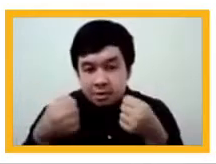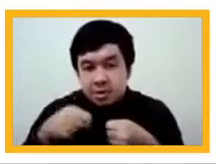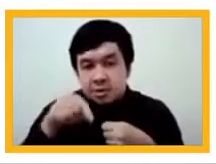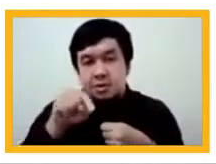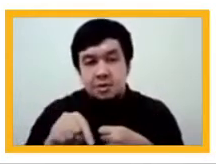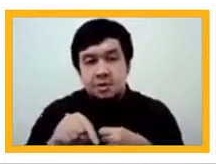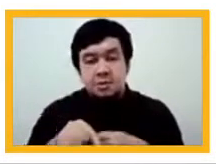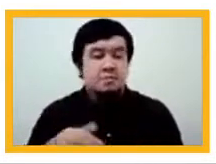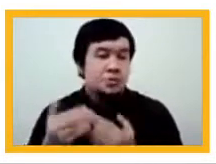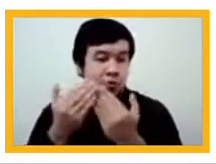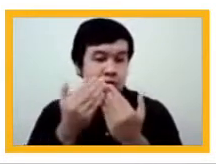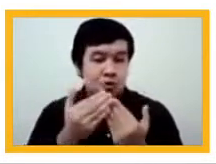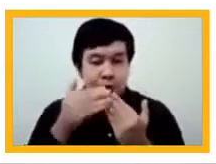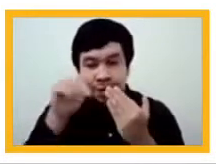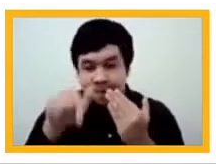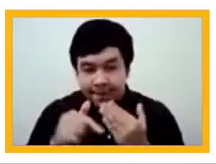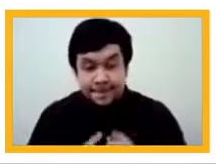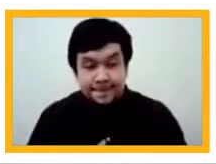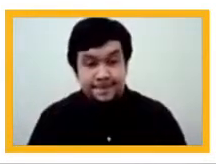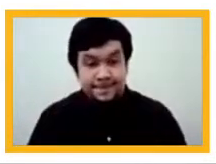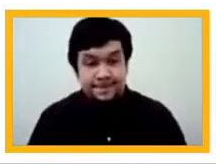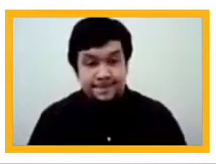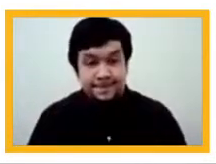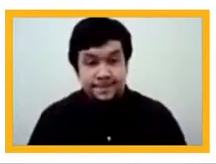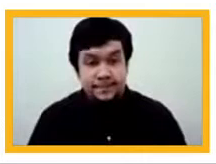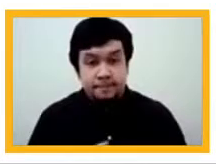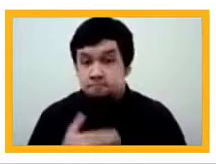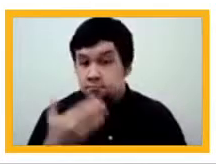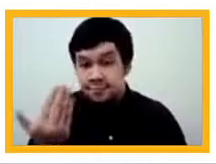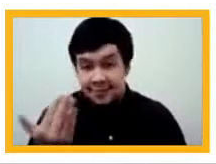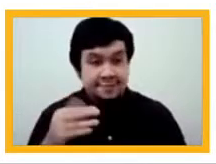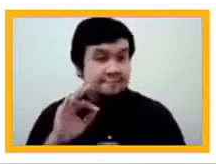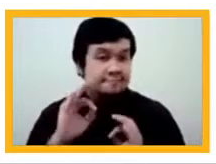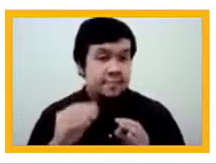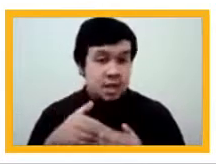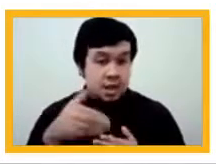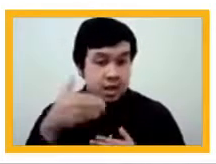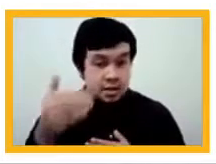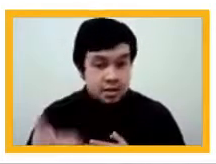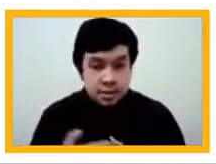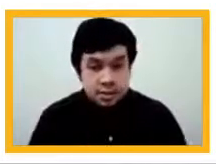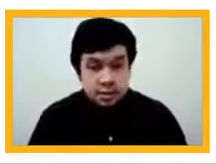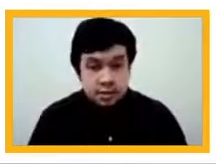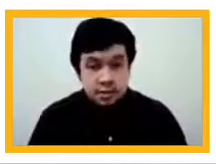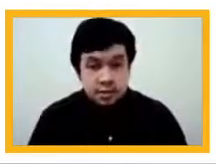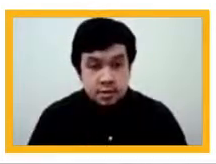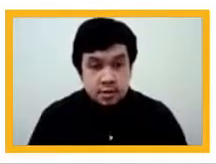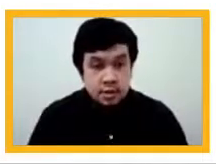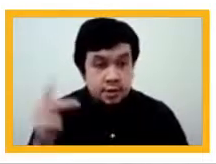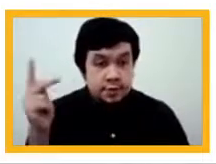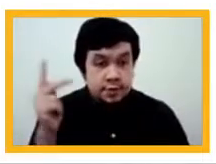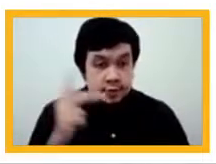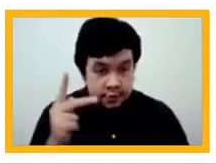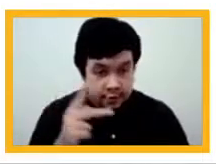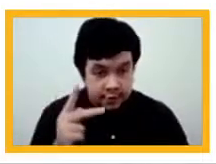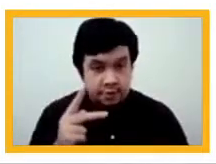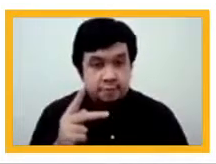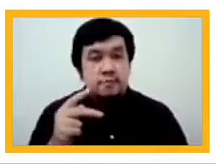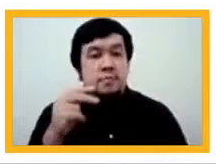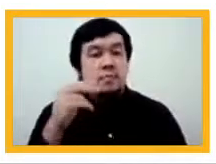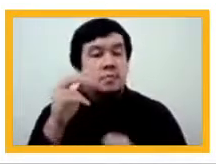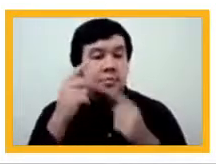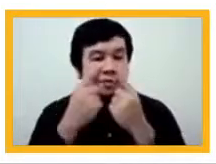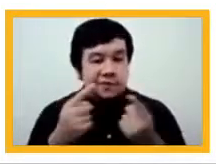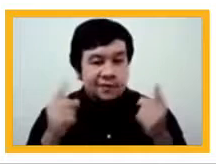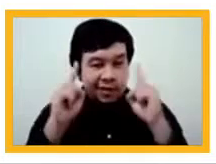the Gongmin University case. This university is focused on the mechatronics and